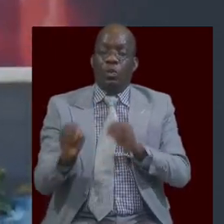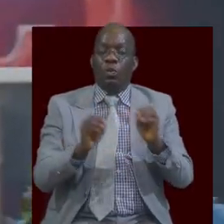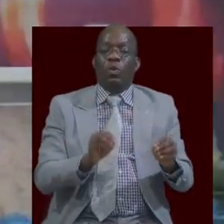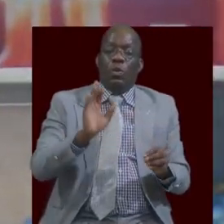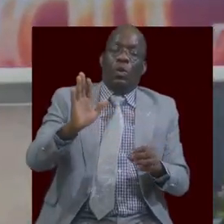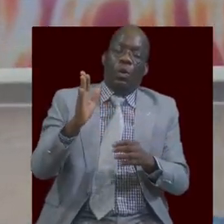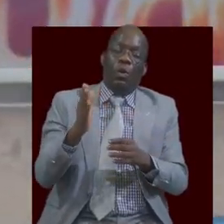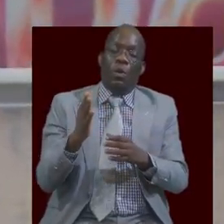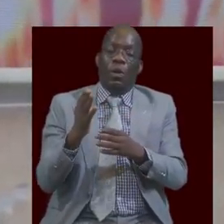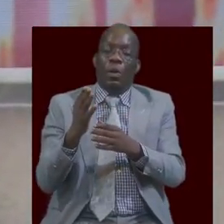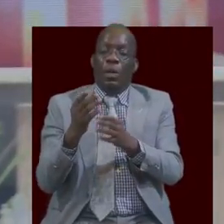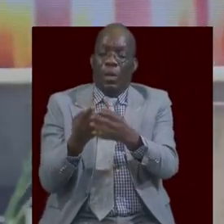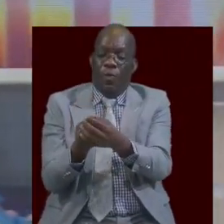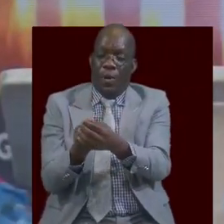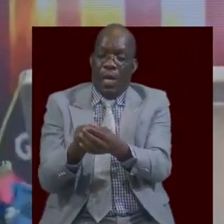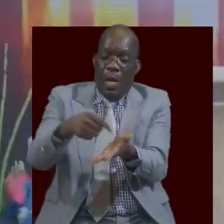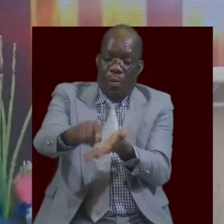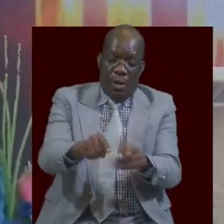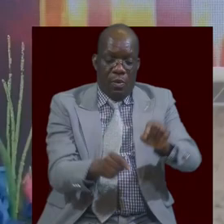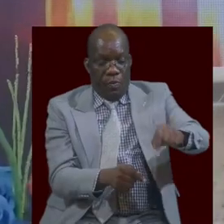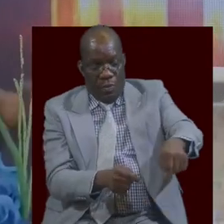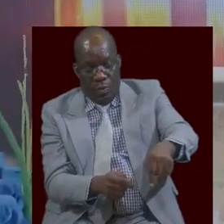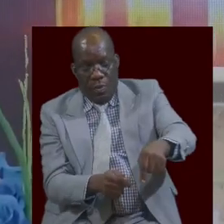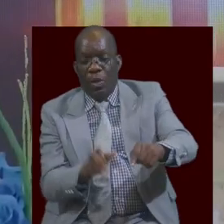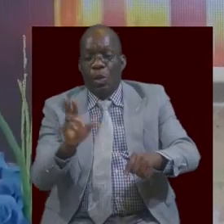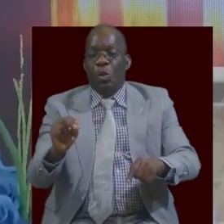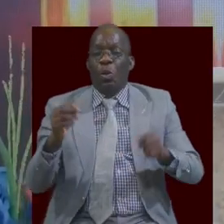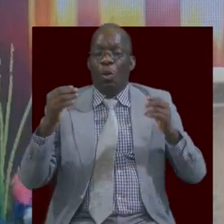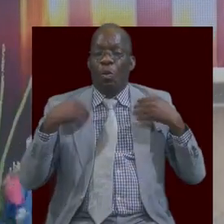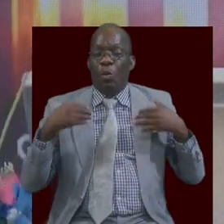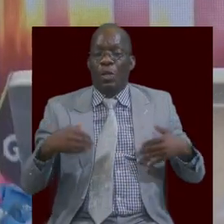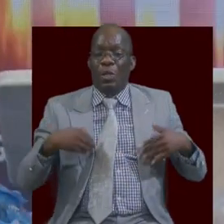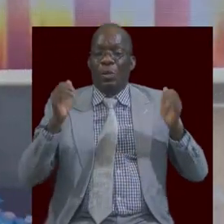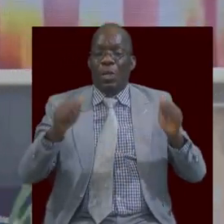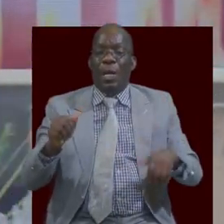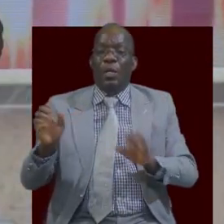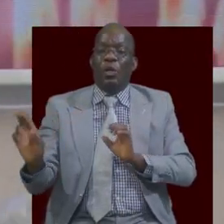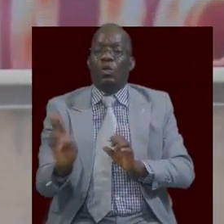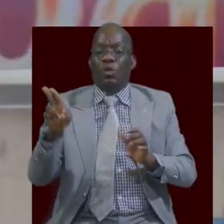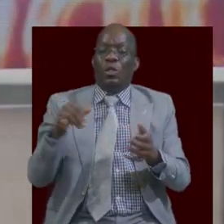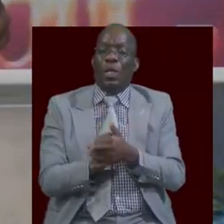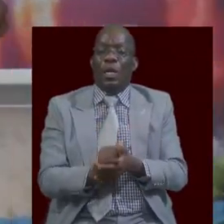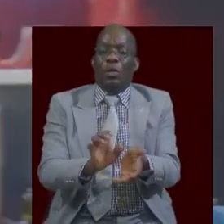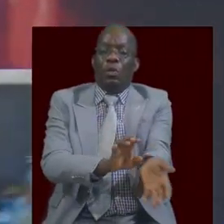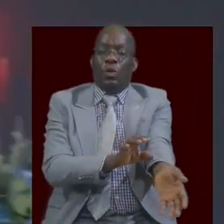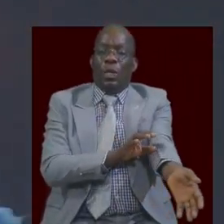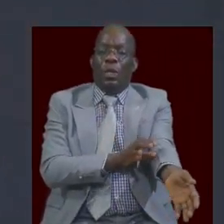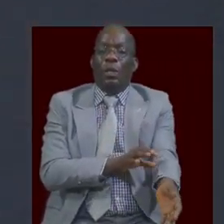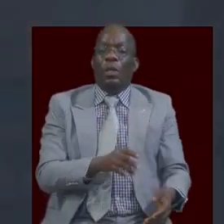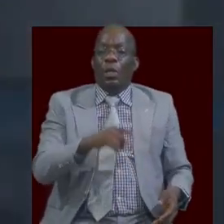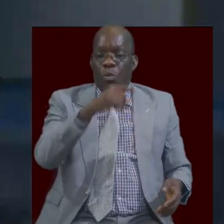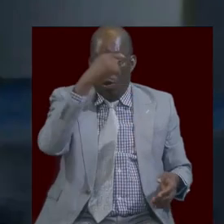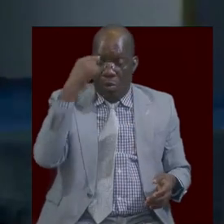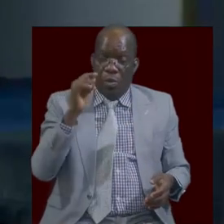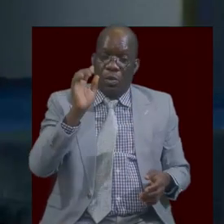nobody else will be able to get into that tablet. Why? Your fingerprint is